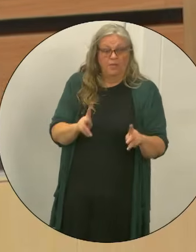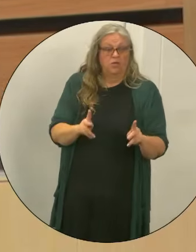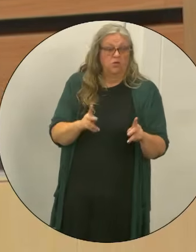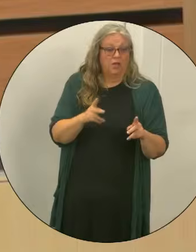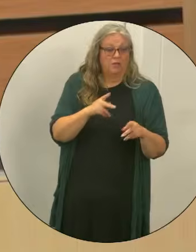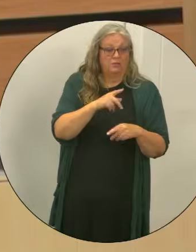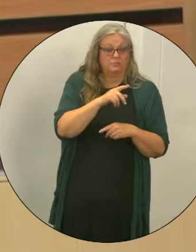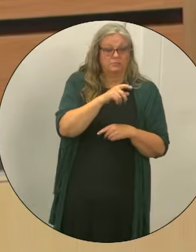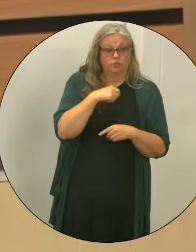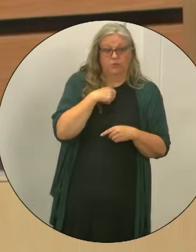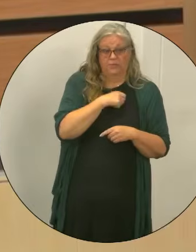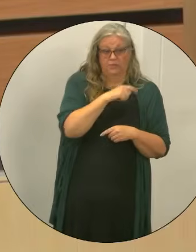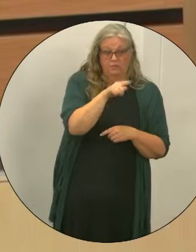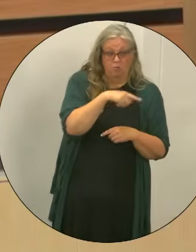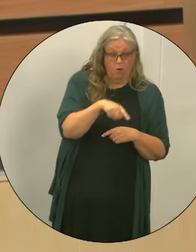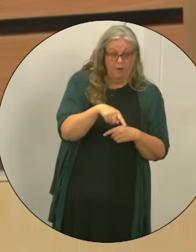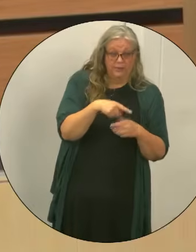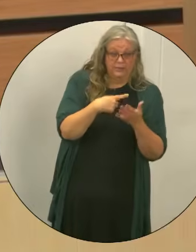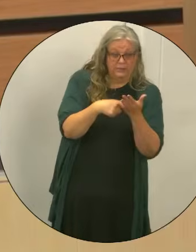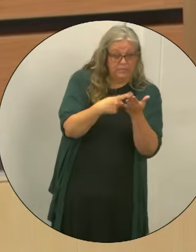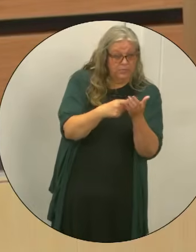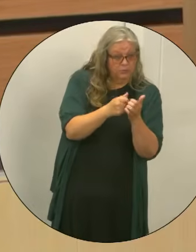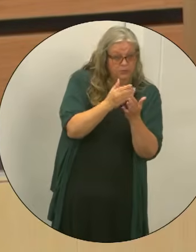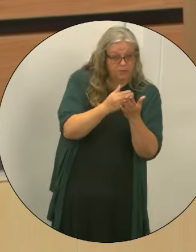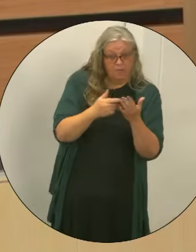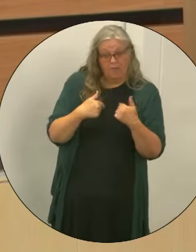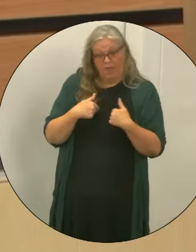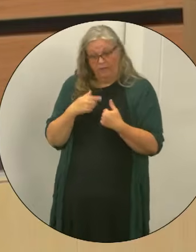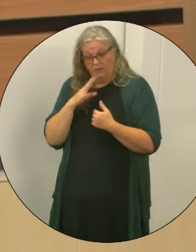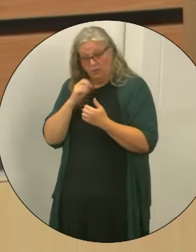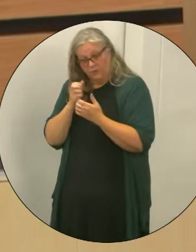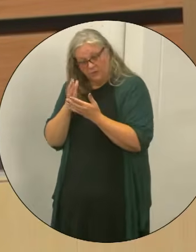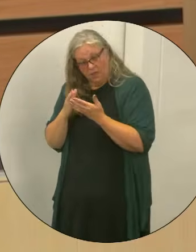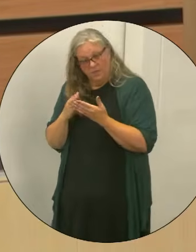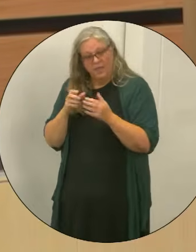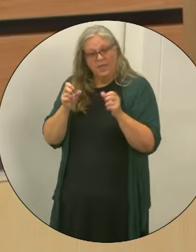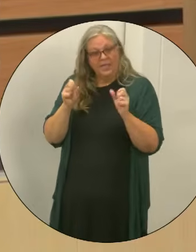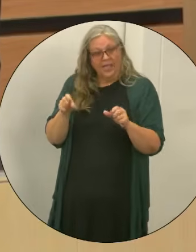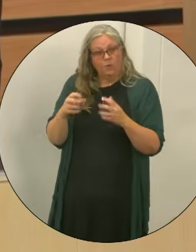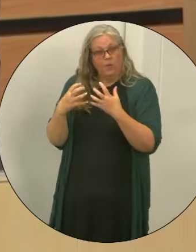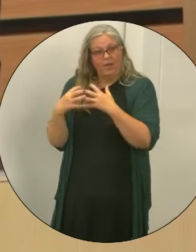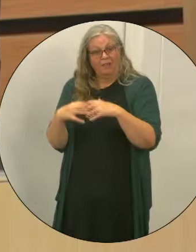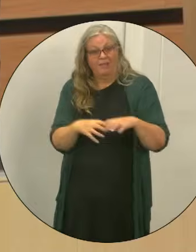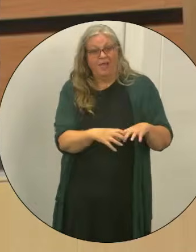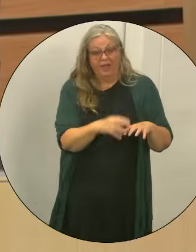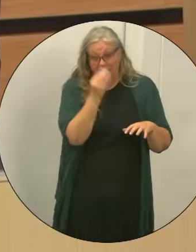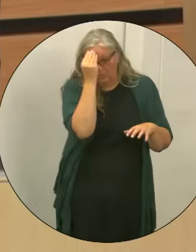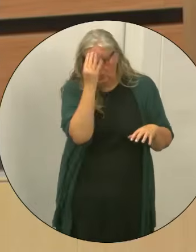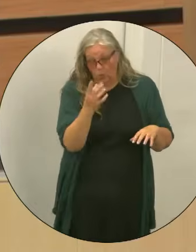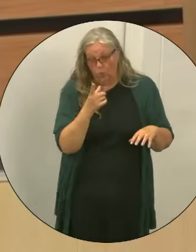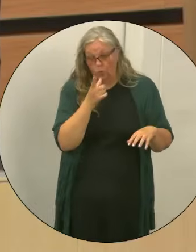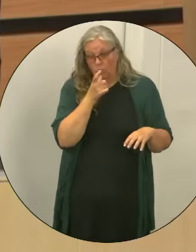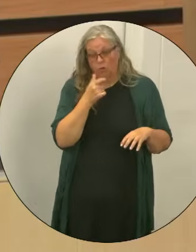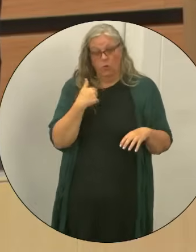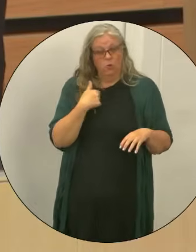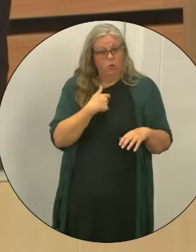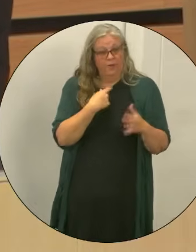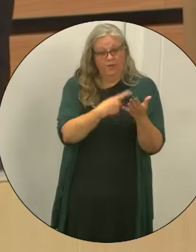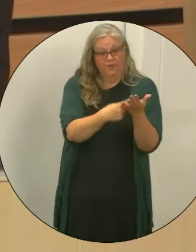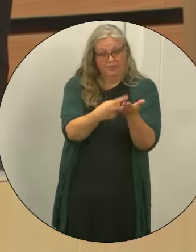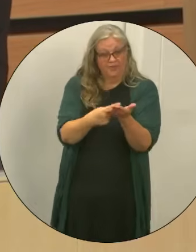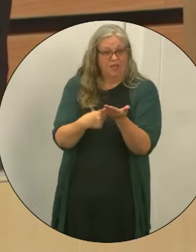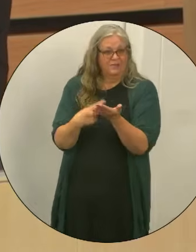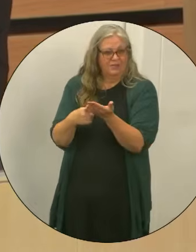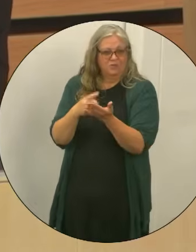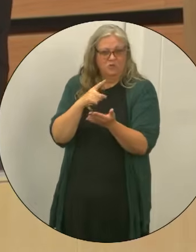legislators, I've talked to some, maybe we could align or let you guys know who we've talked to so that we're not